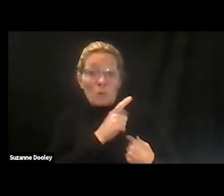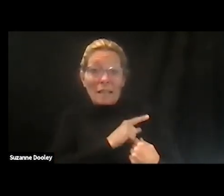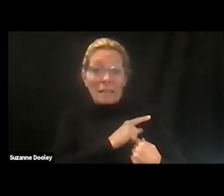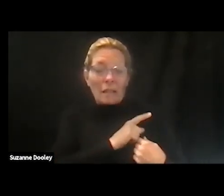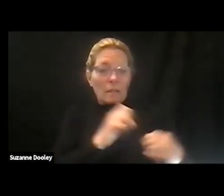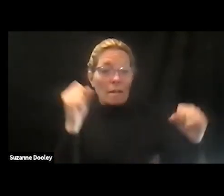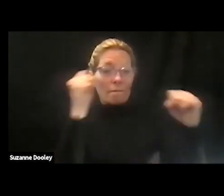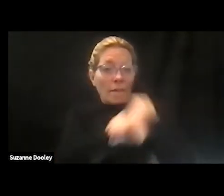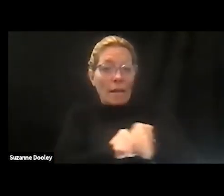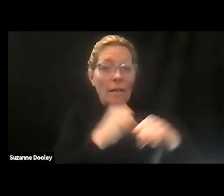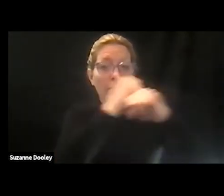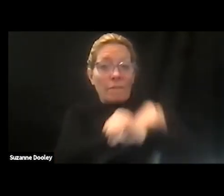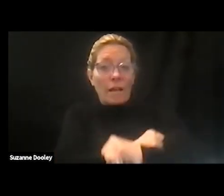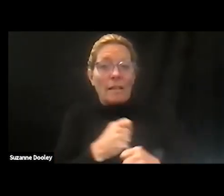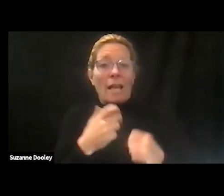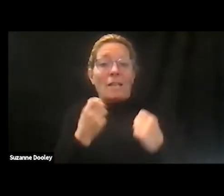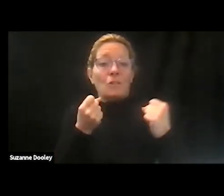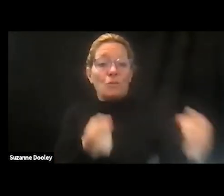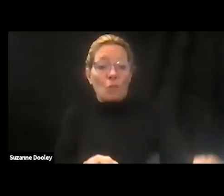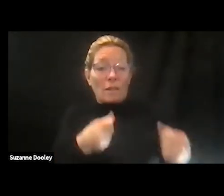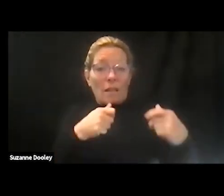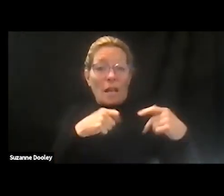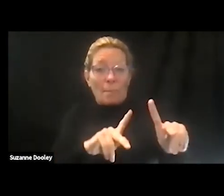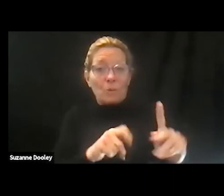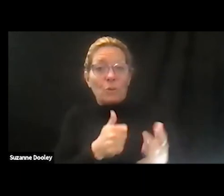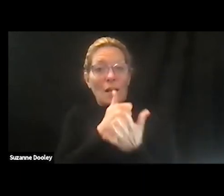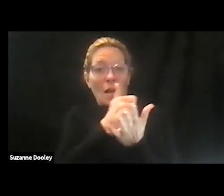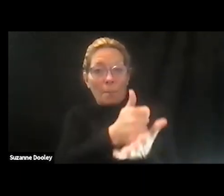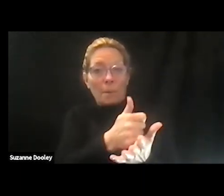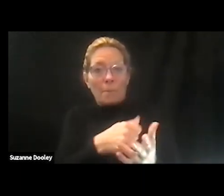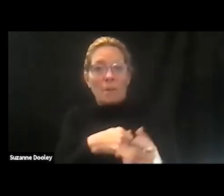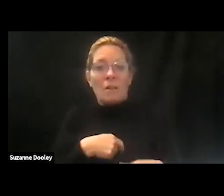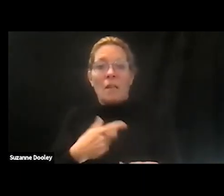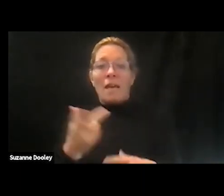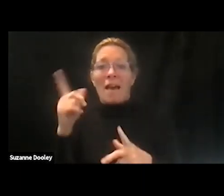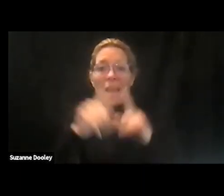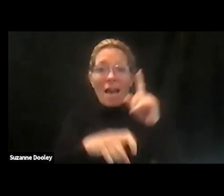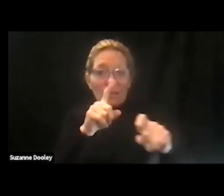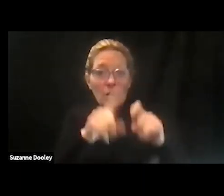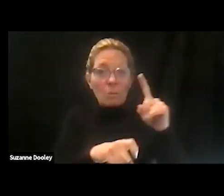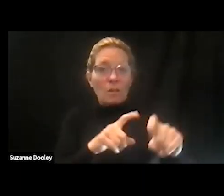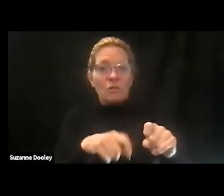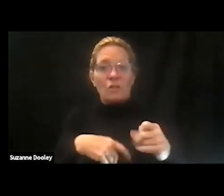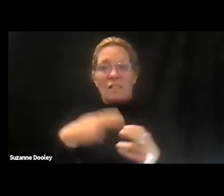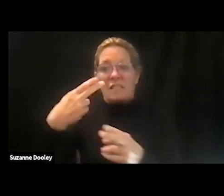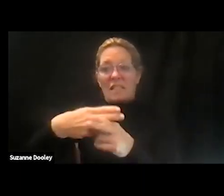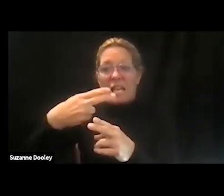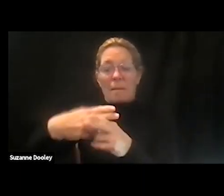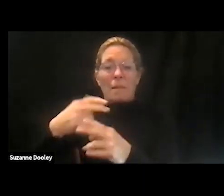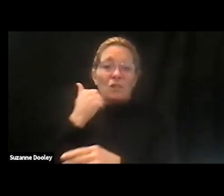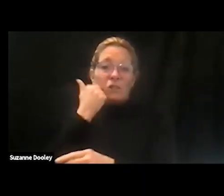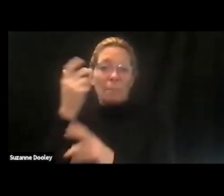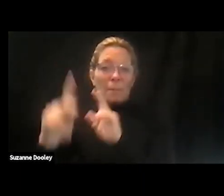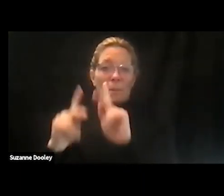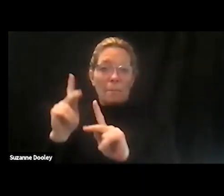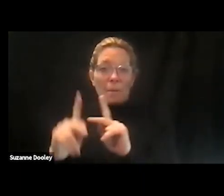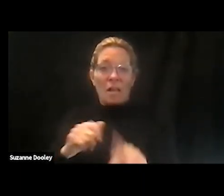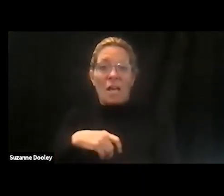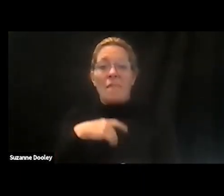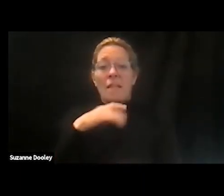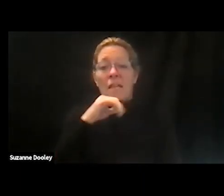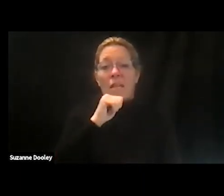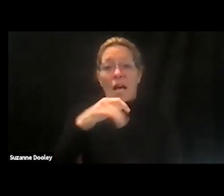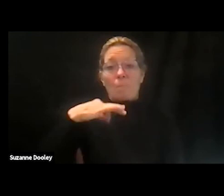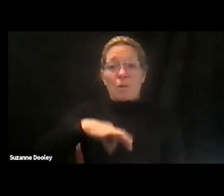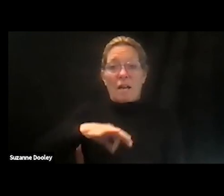fight and fight and fight. And ask those questions, name and shame the ones that aren't. Look at the nonprofits out there that are bourgeois